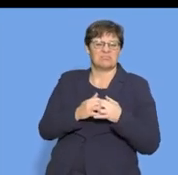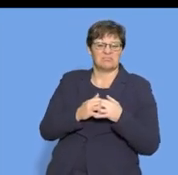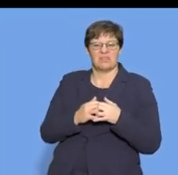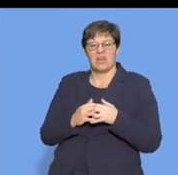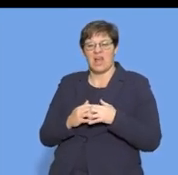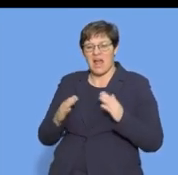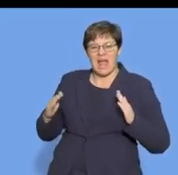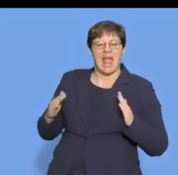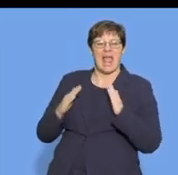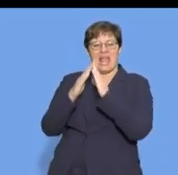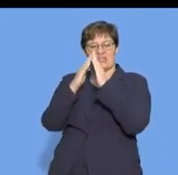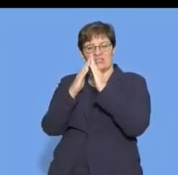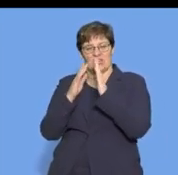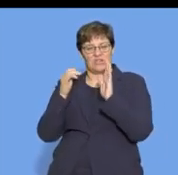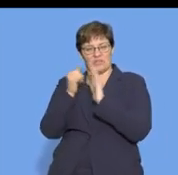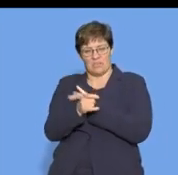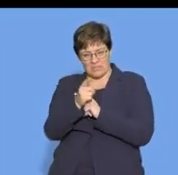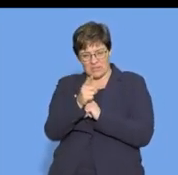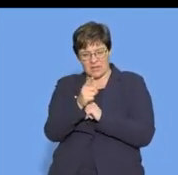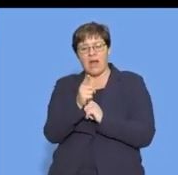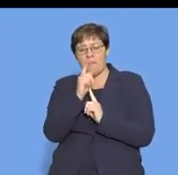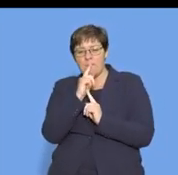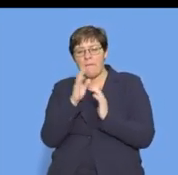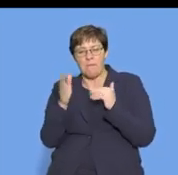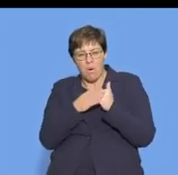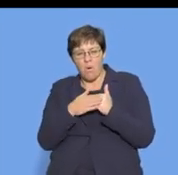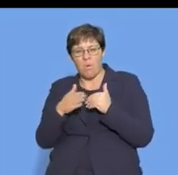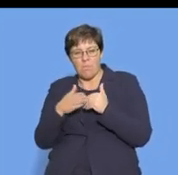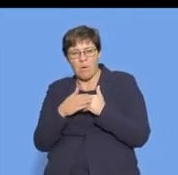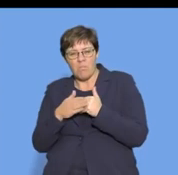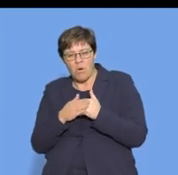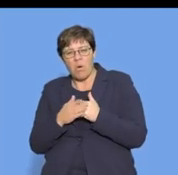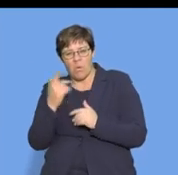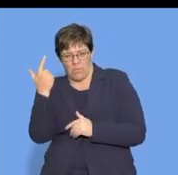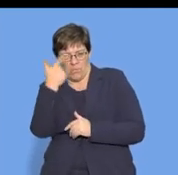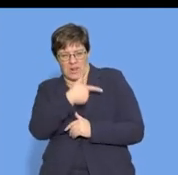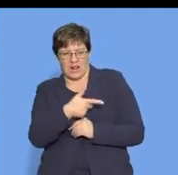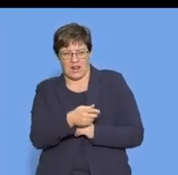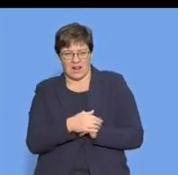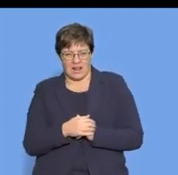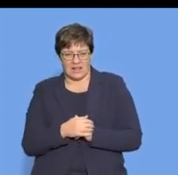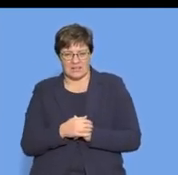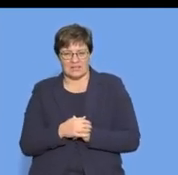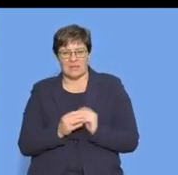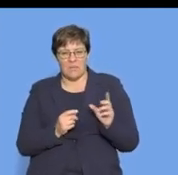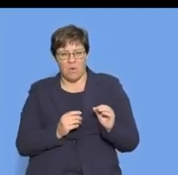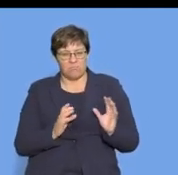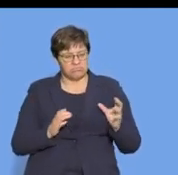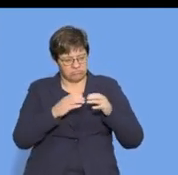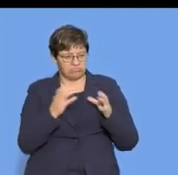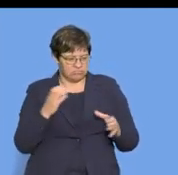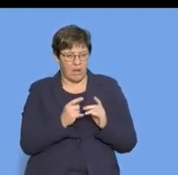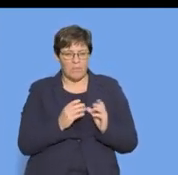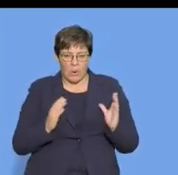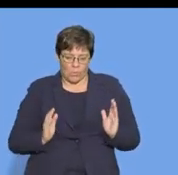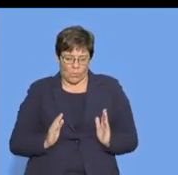they've kind of created a sharp edge. And then they became a little bit more sophisticated. So this one is a bit